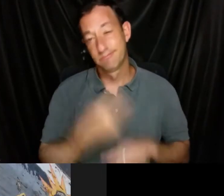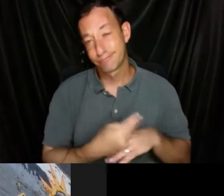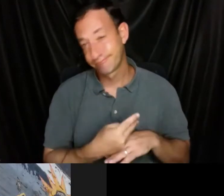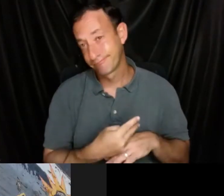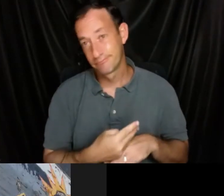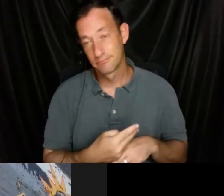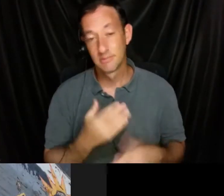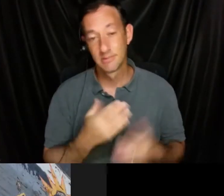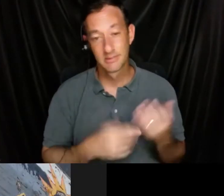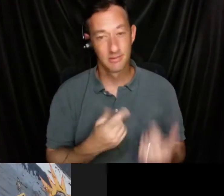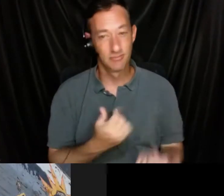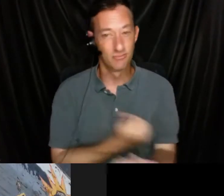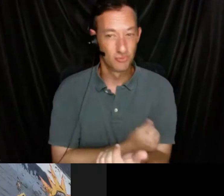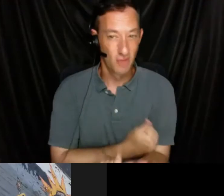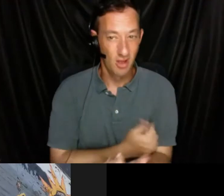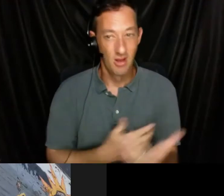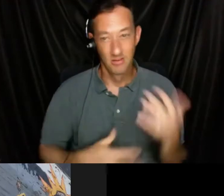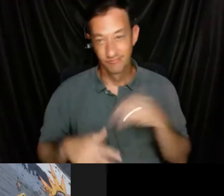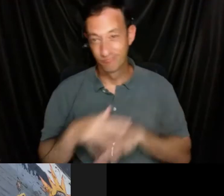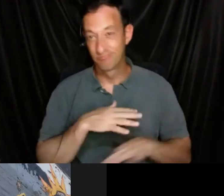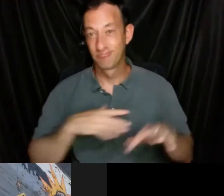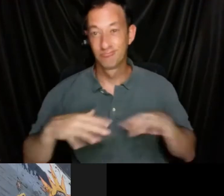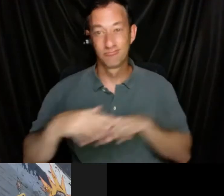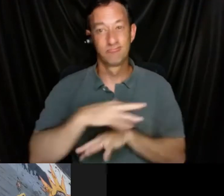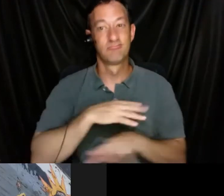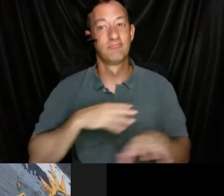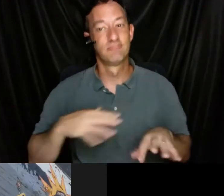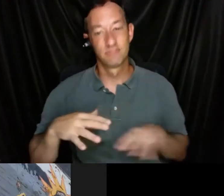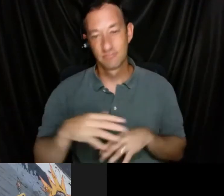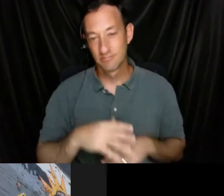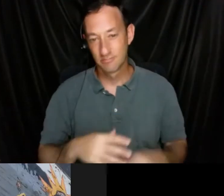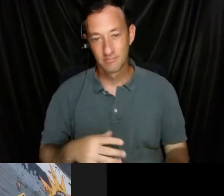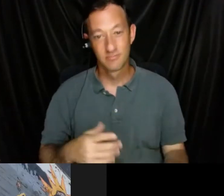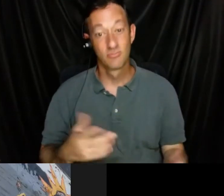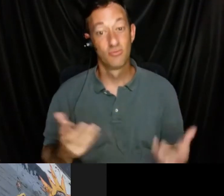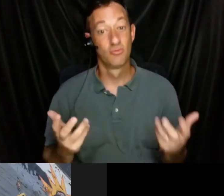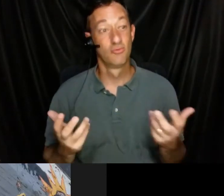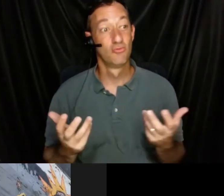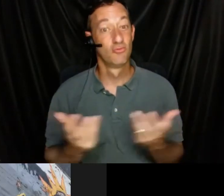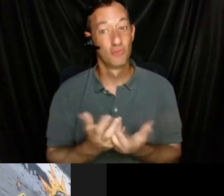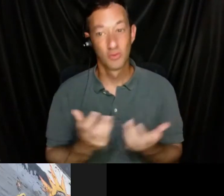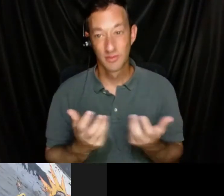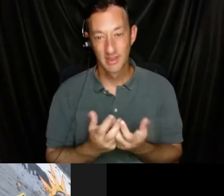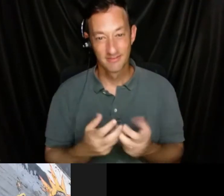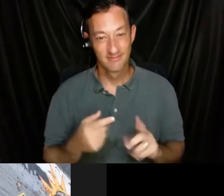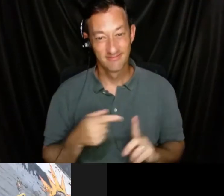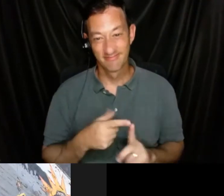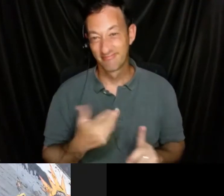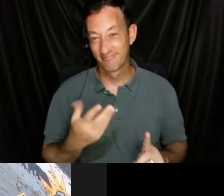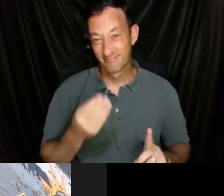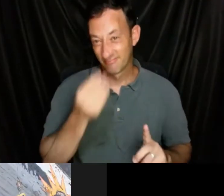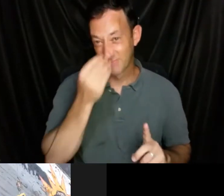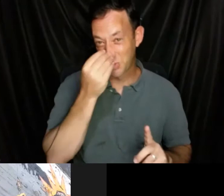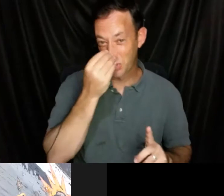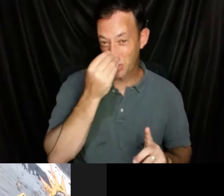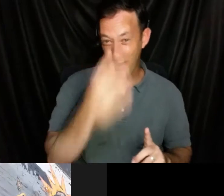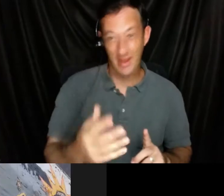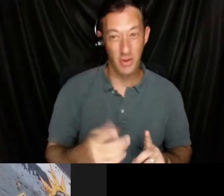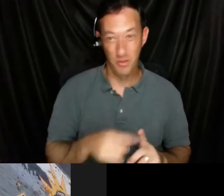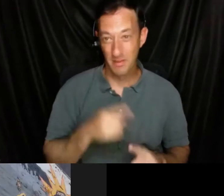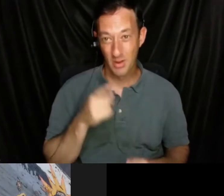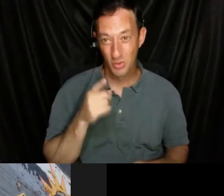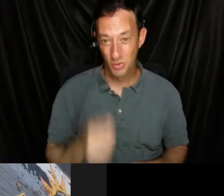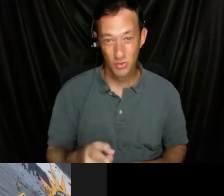are having drugs in there. You're dealing with, you're having roommates that don't care nothing about you, or